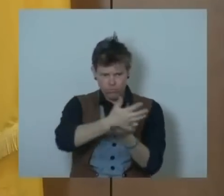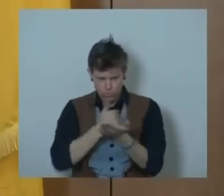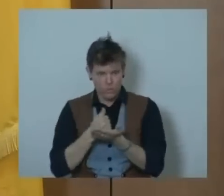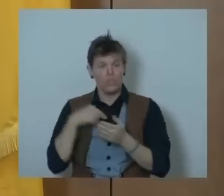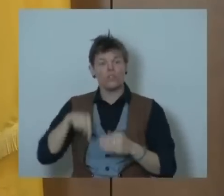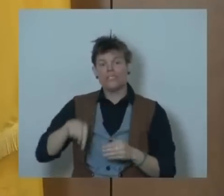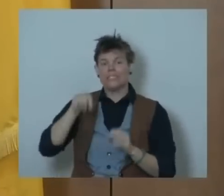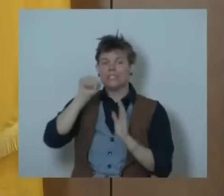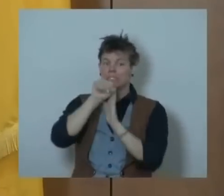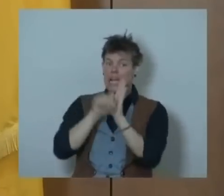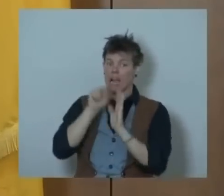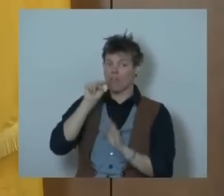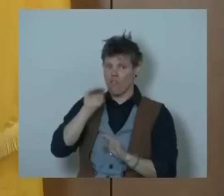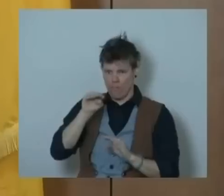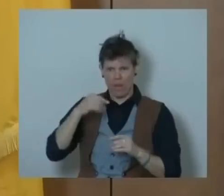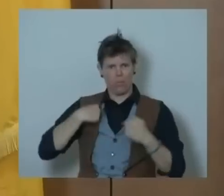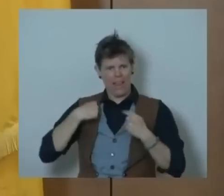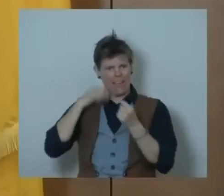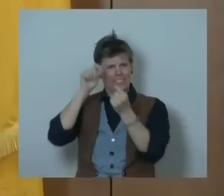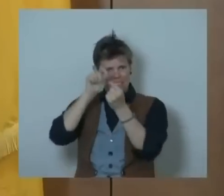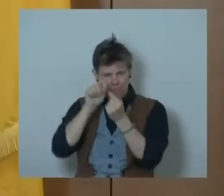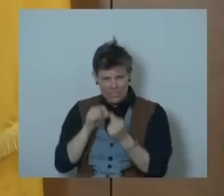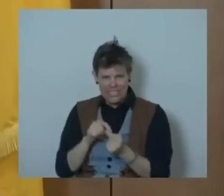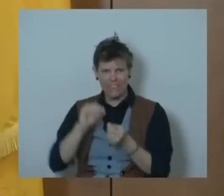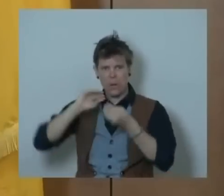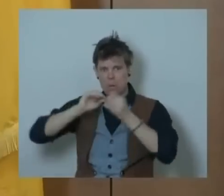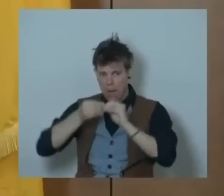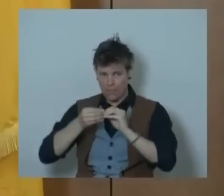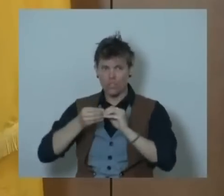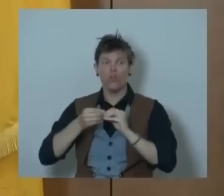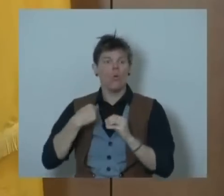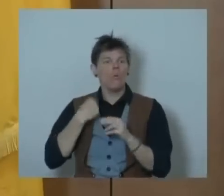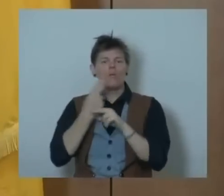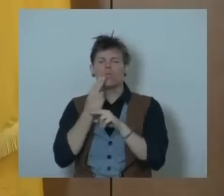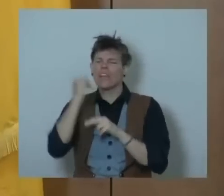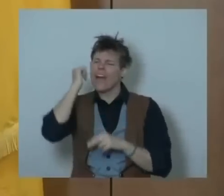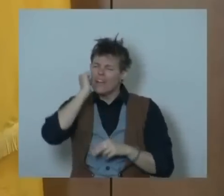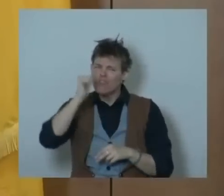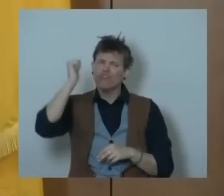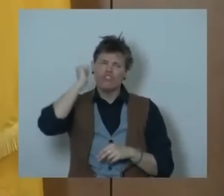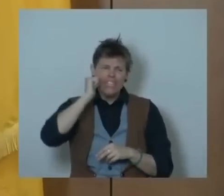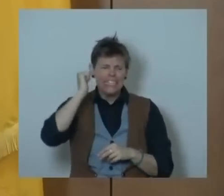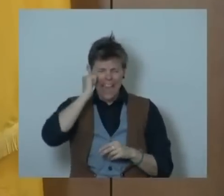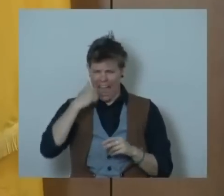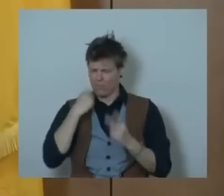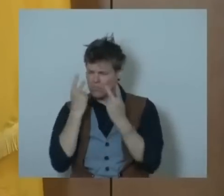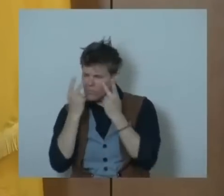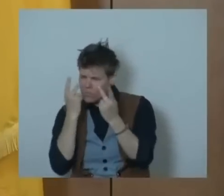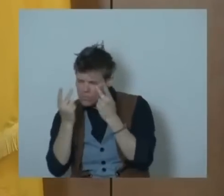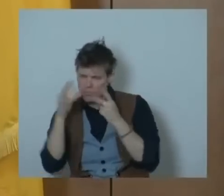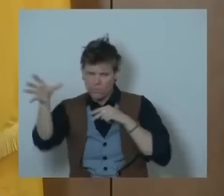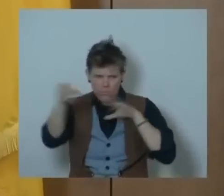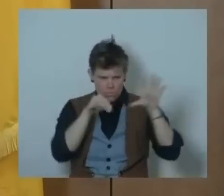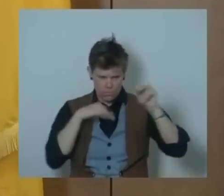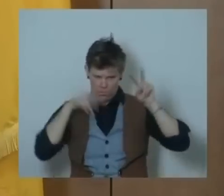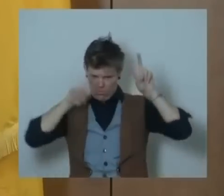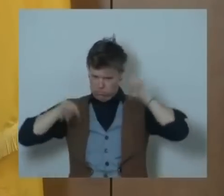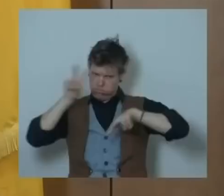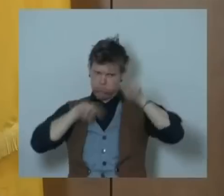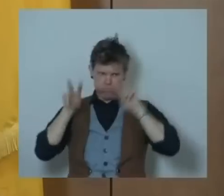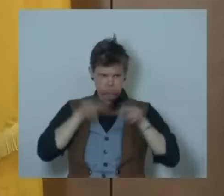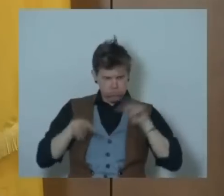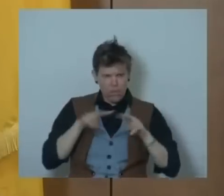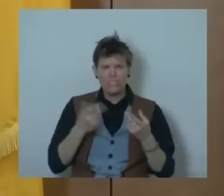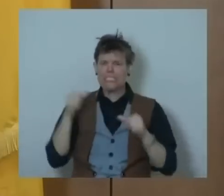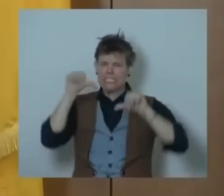Mexico-specific data. We use it every single day. We're using public health, scientific,